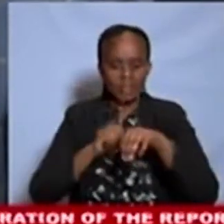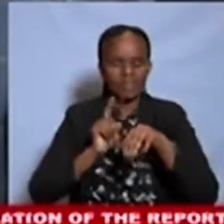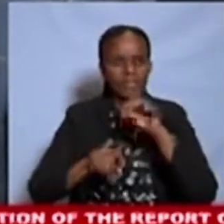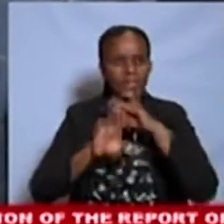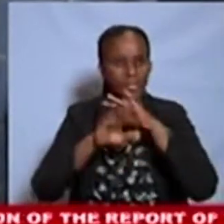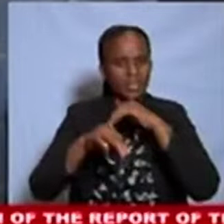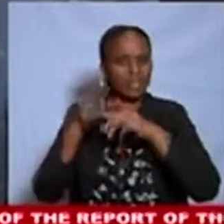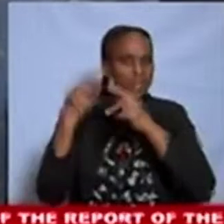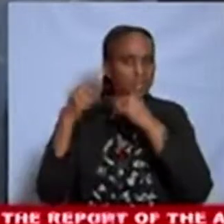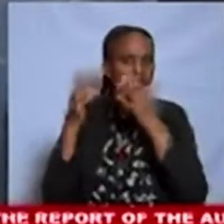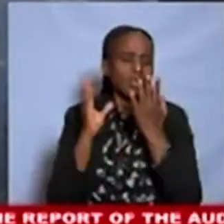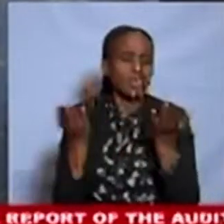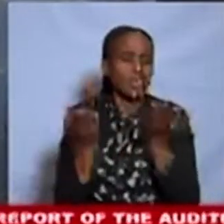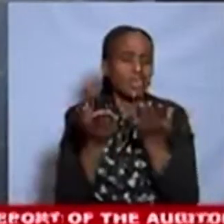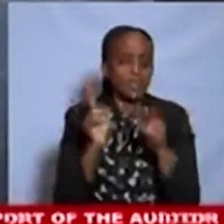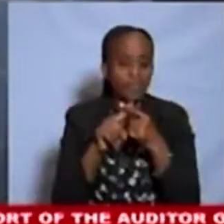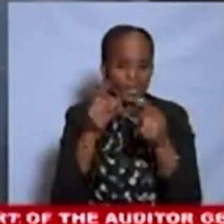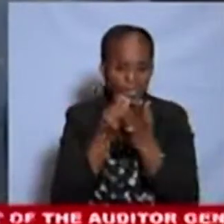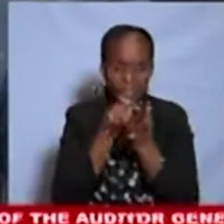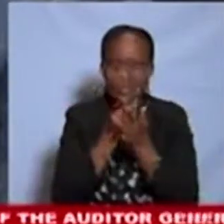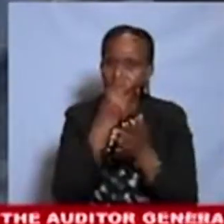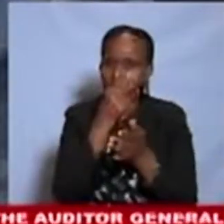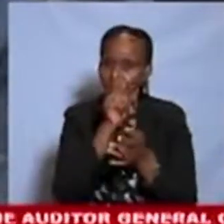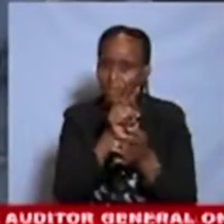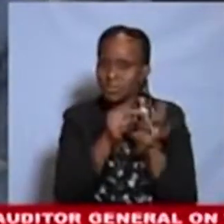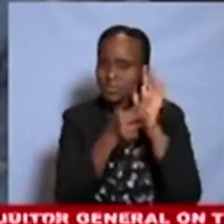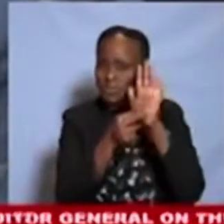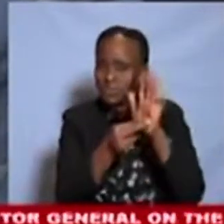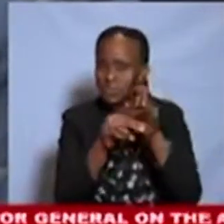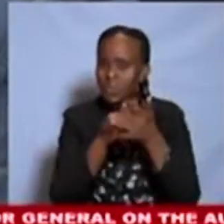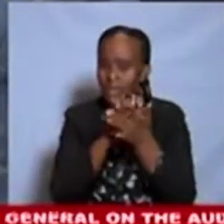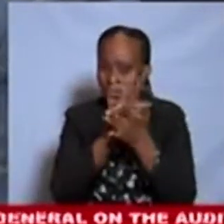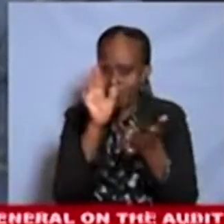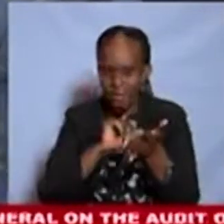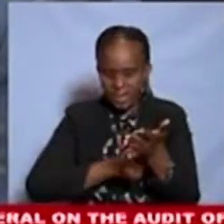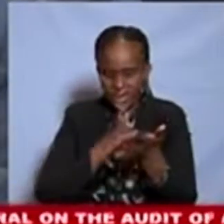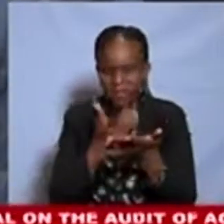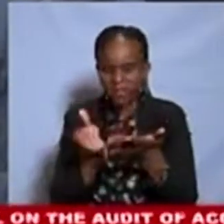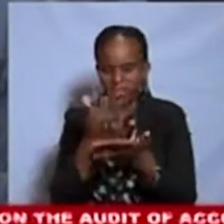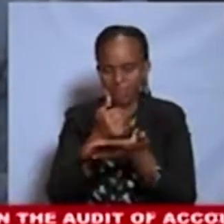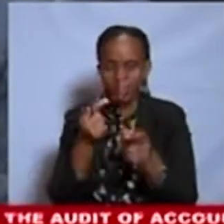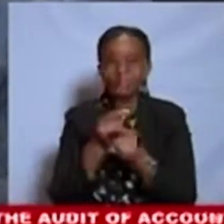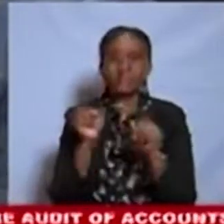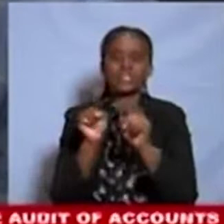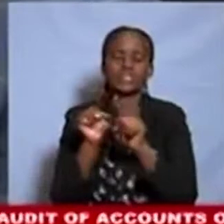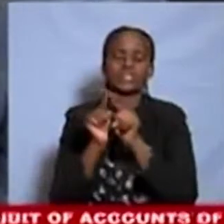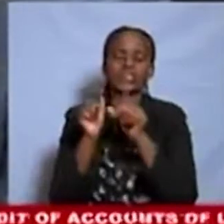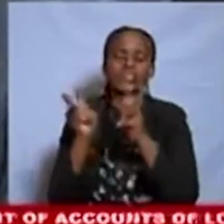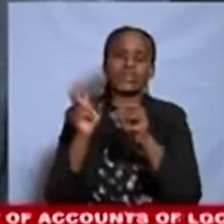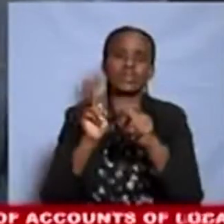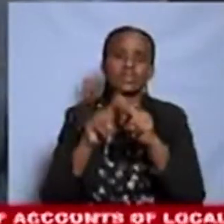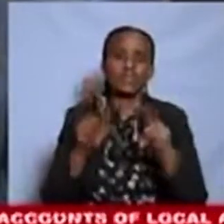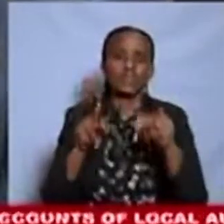review. But the income you see there is reflective of how much we've collected from that line. Thank you, Chair.